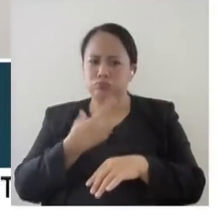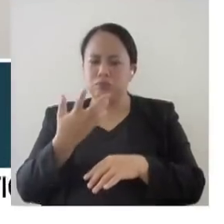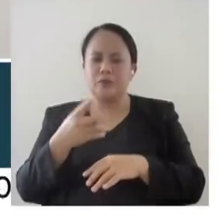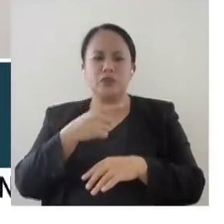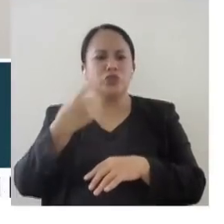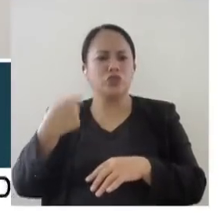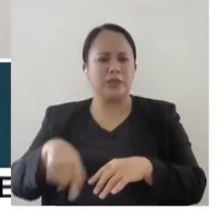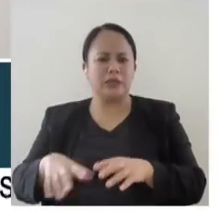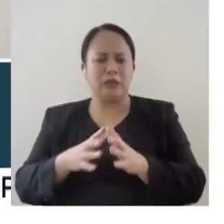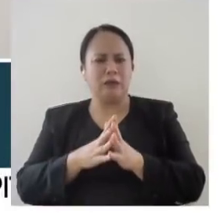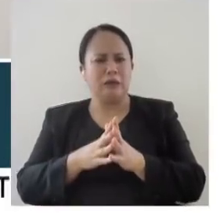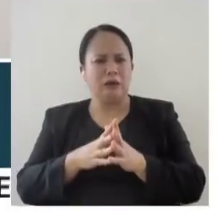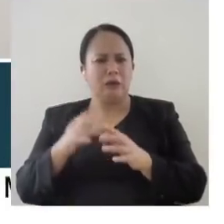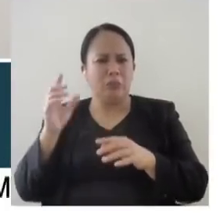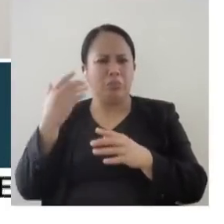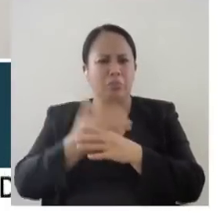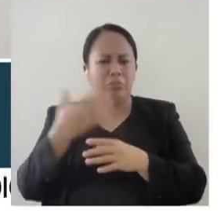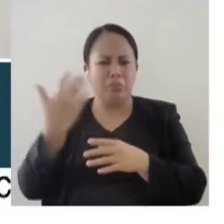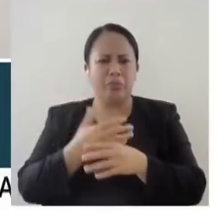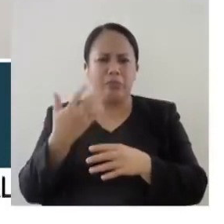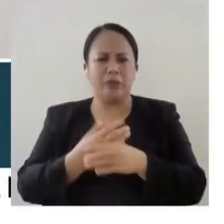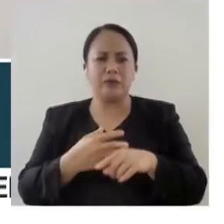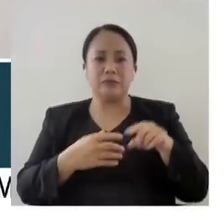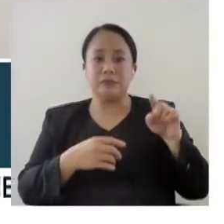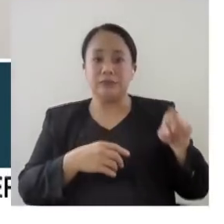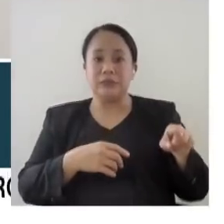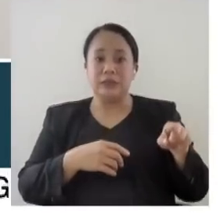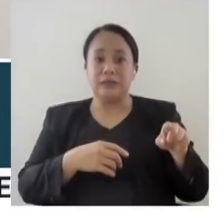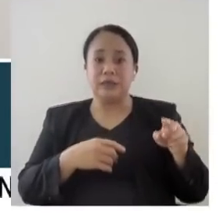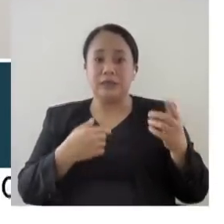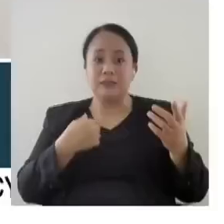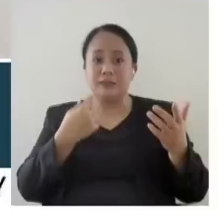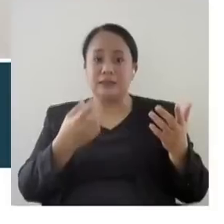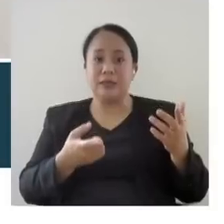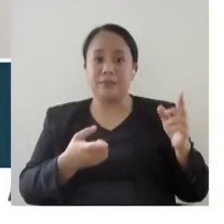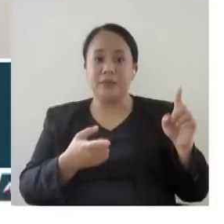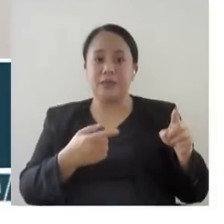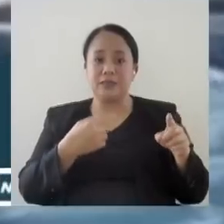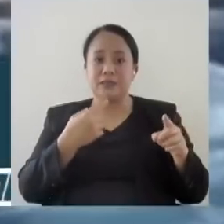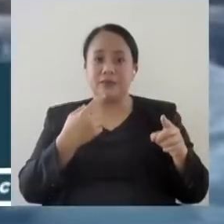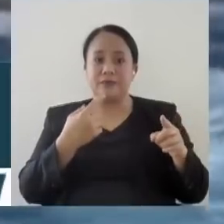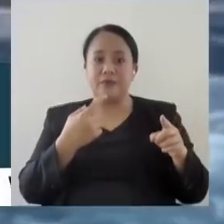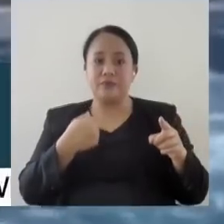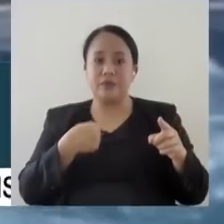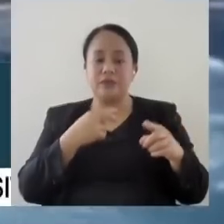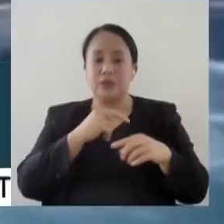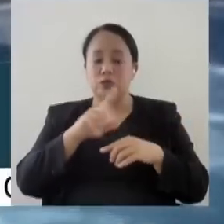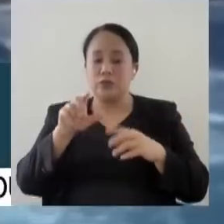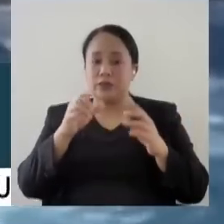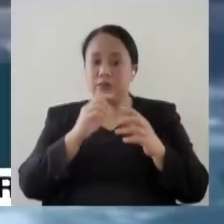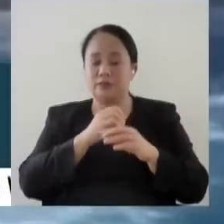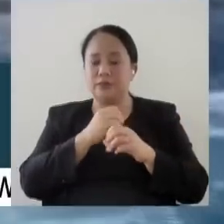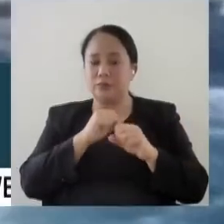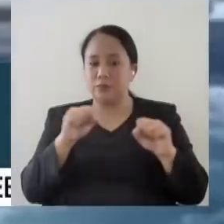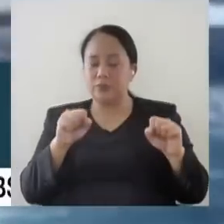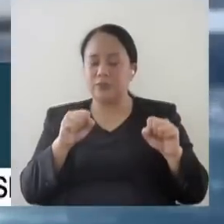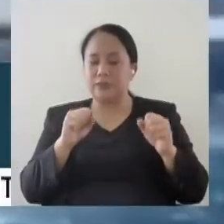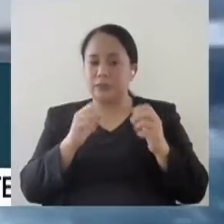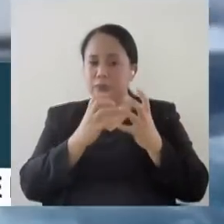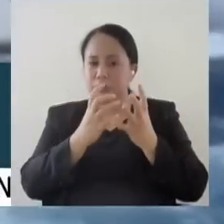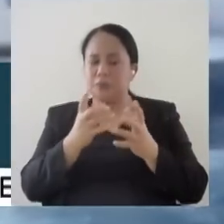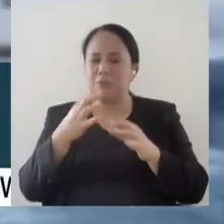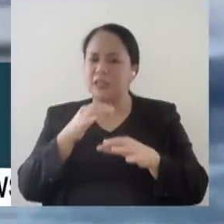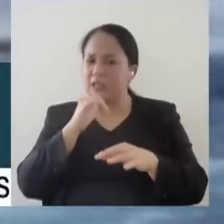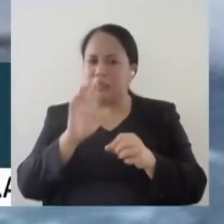aggression. Ray Powell of Stanford University's Gordian Knot Center for National Security Innovation says, well, it's not enough